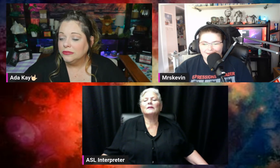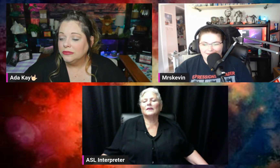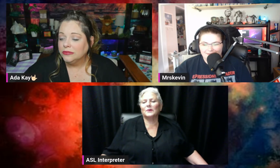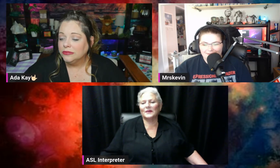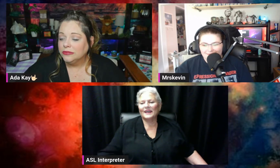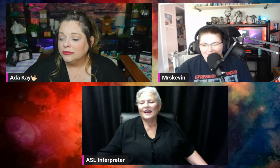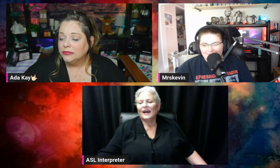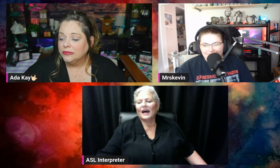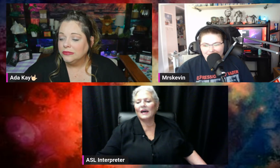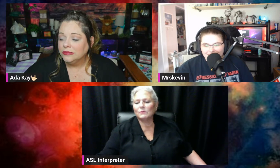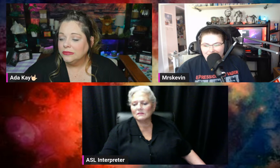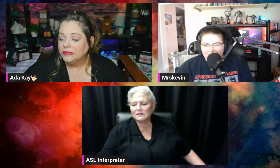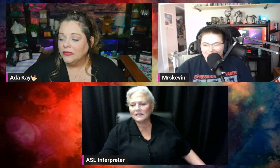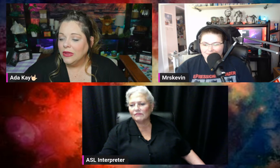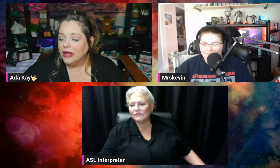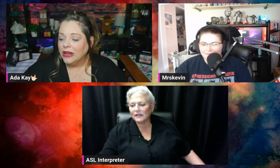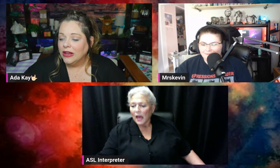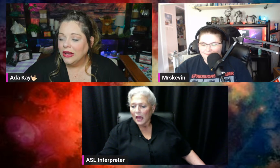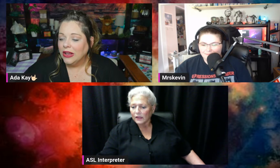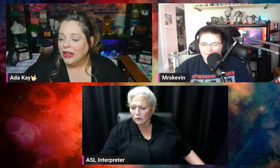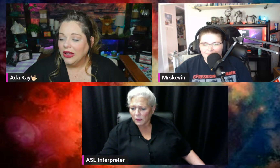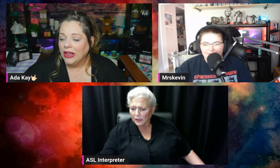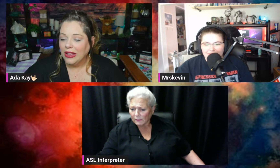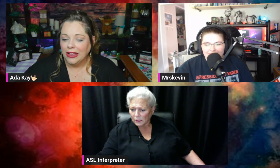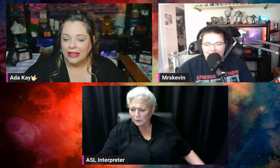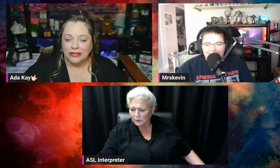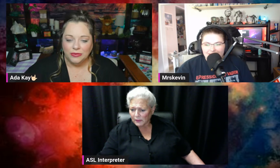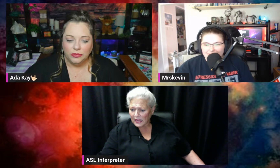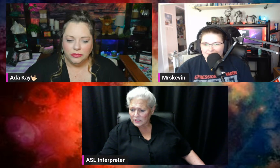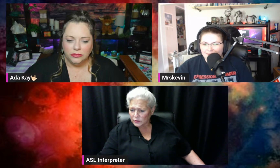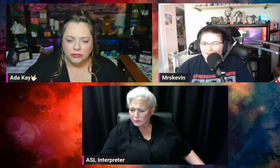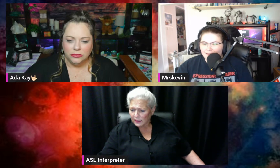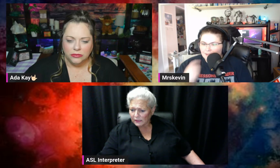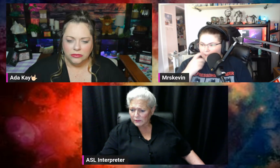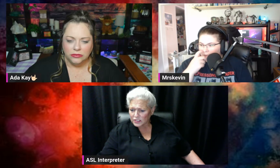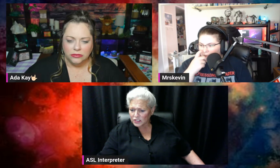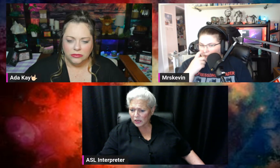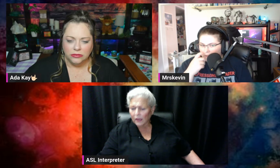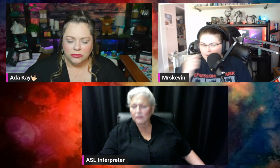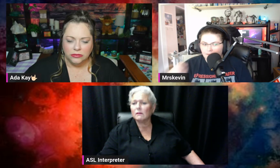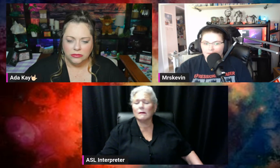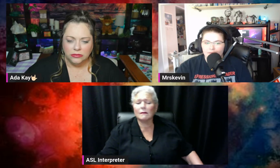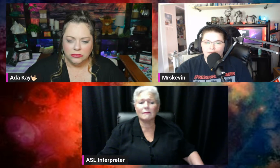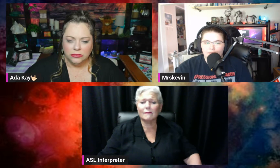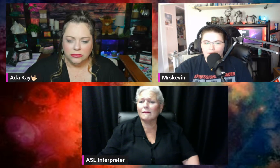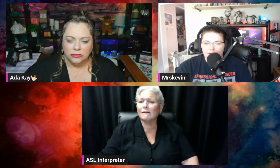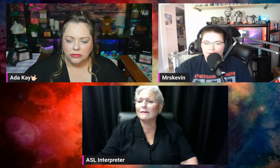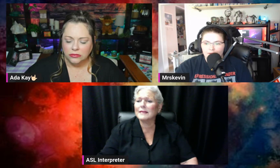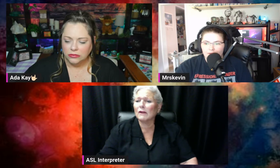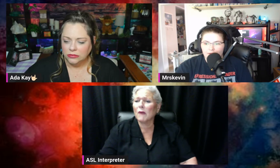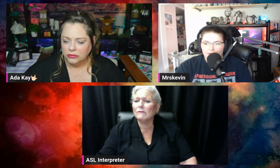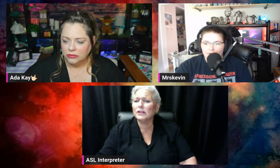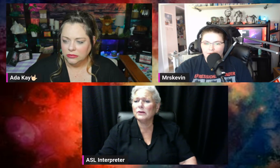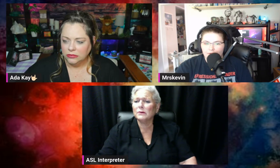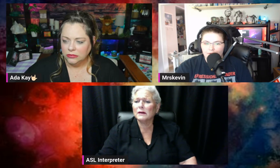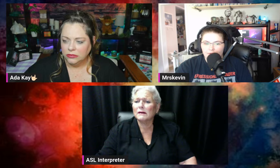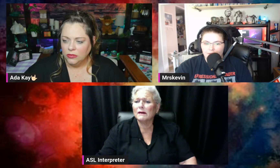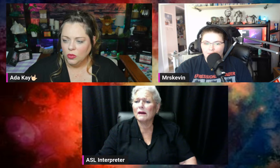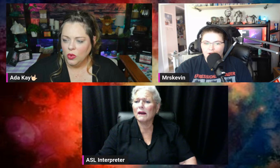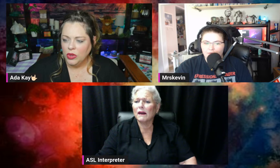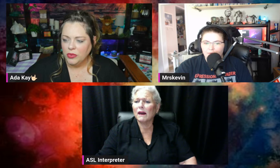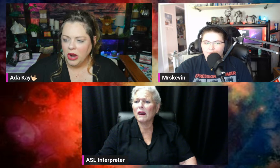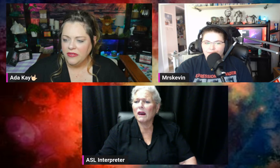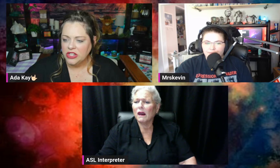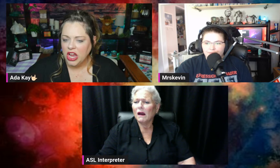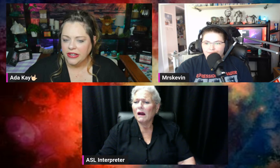Thank you, thank you. I will definitely. You know what? I'm going to put my address right here in the chat. Is that all right with you? In